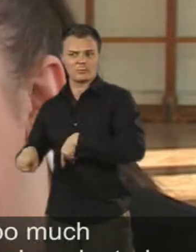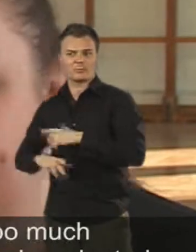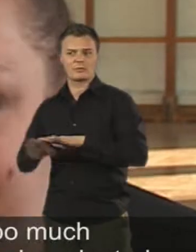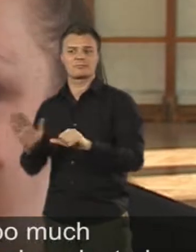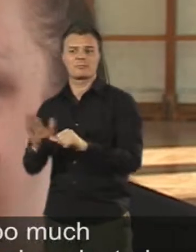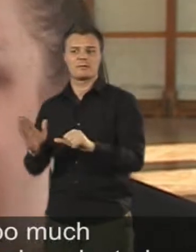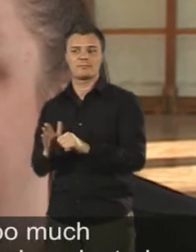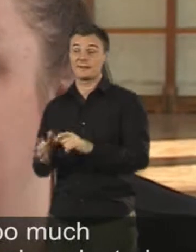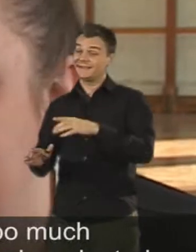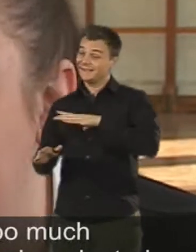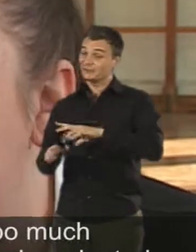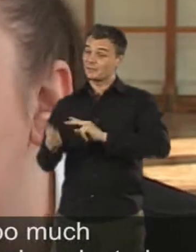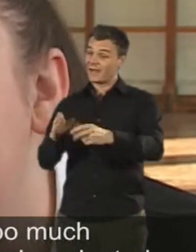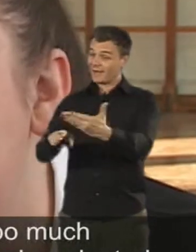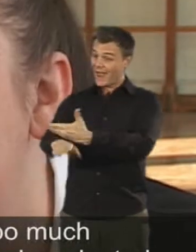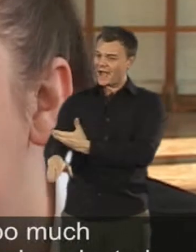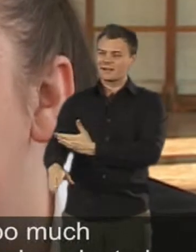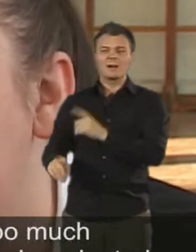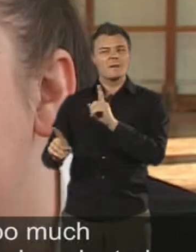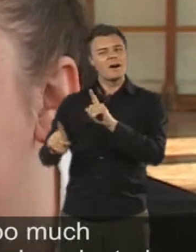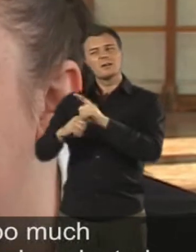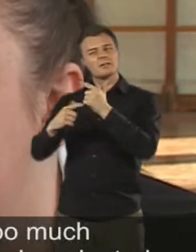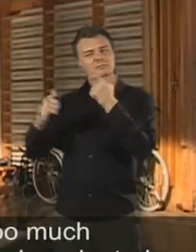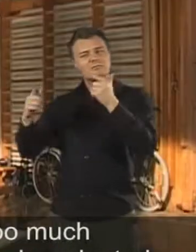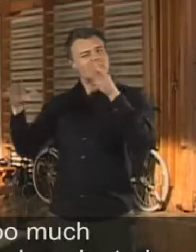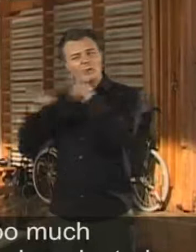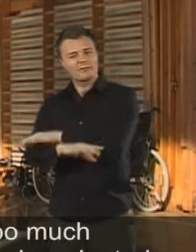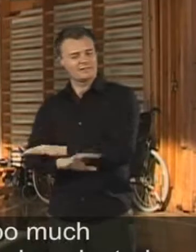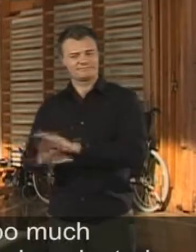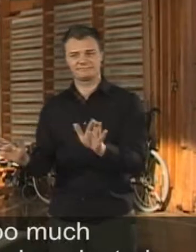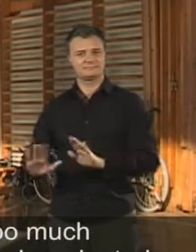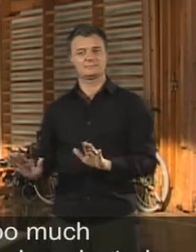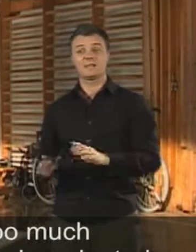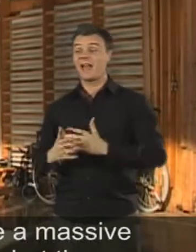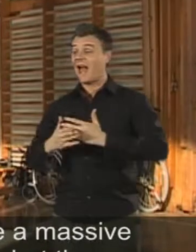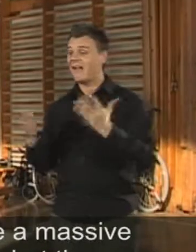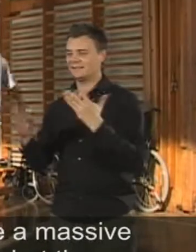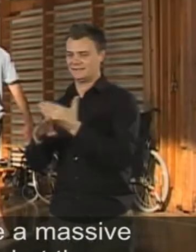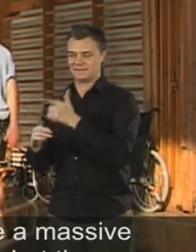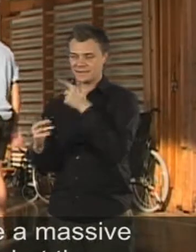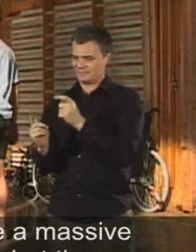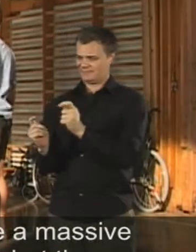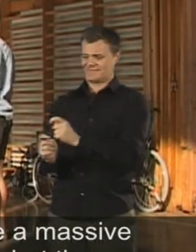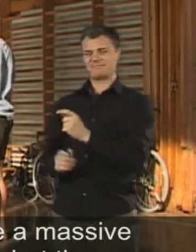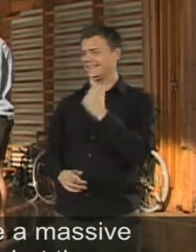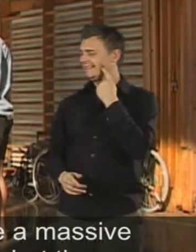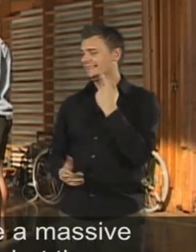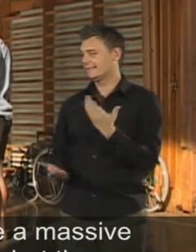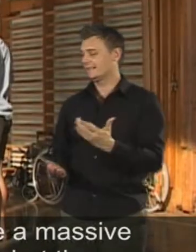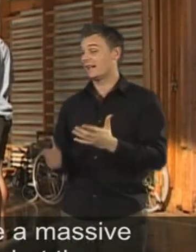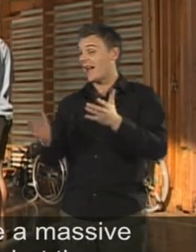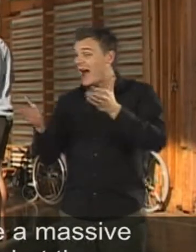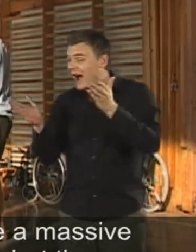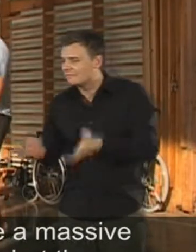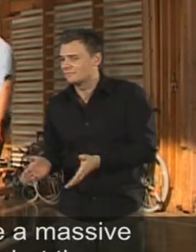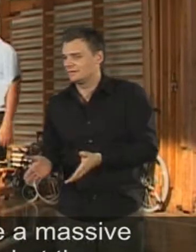is about planning ahead, but it's about not worrying too much about it as well. Really, any task can be adapted ever so easily. It doesn't have